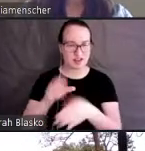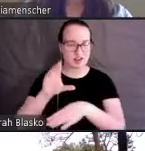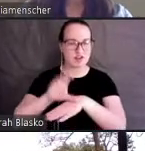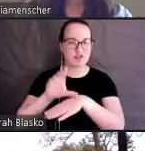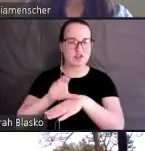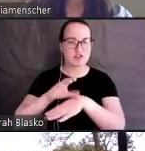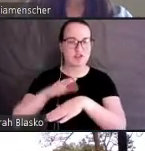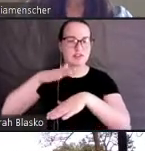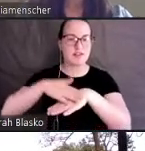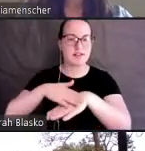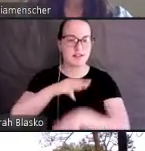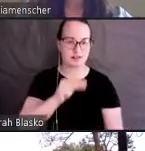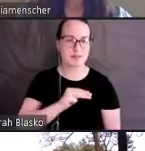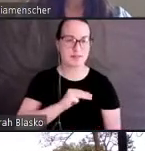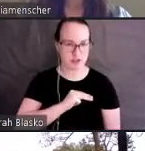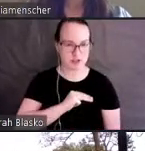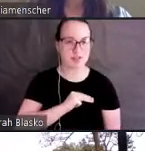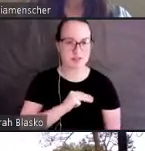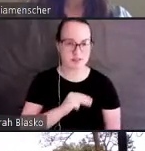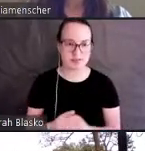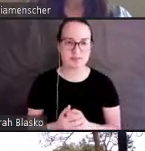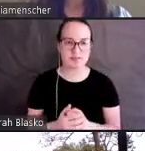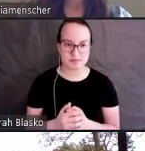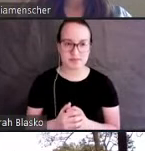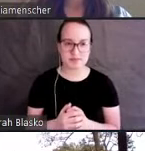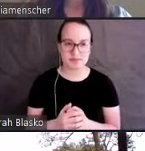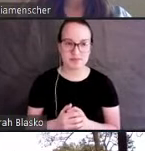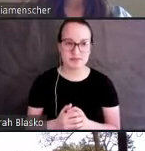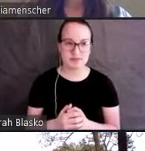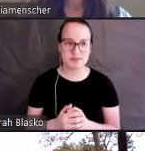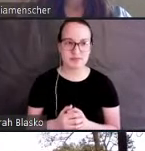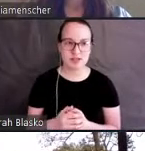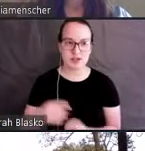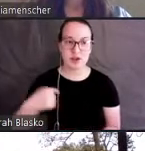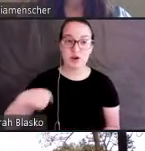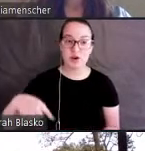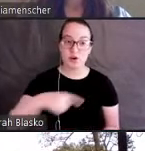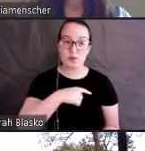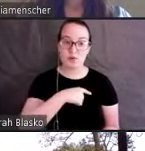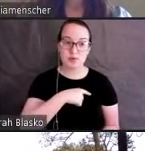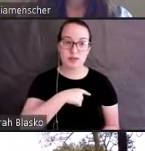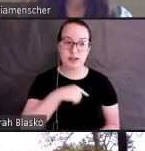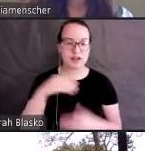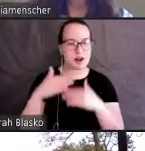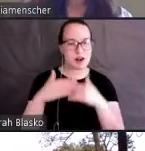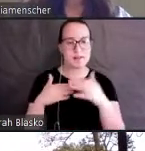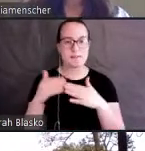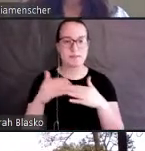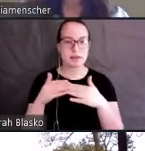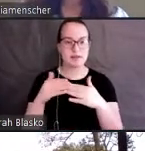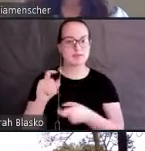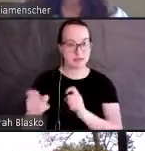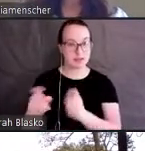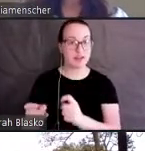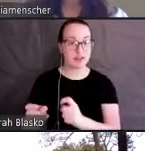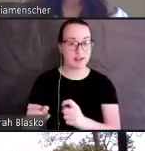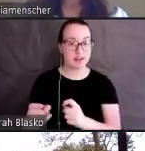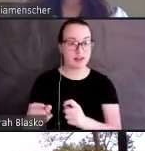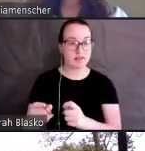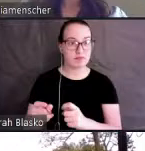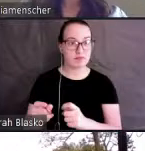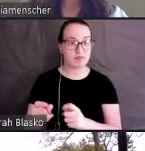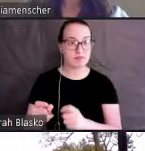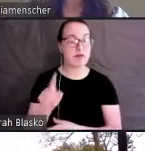Because even though we're geared and engineered to give, that doesn't always put us totally